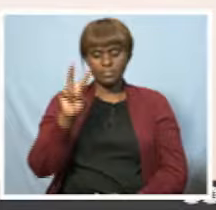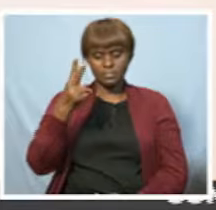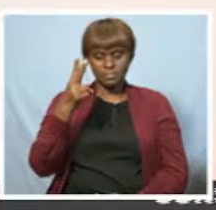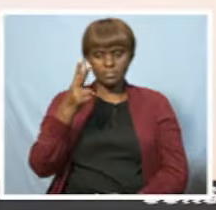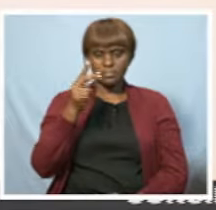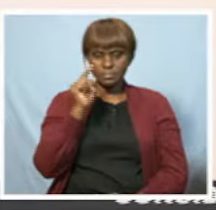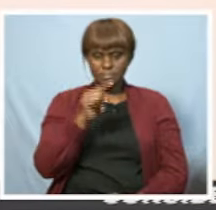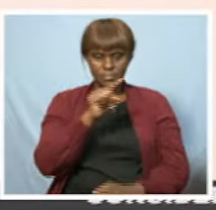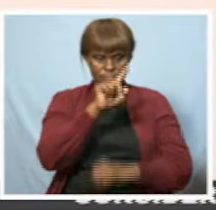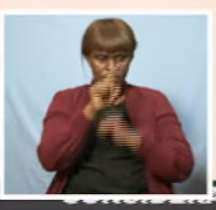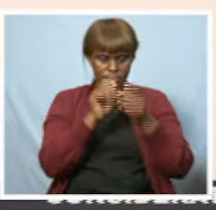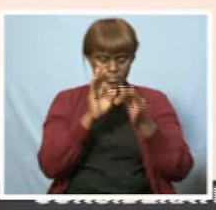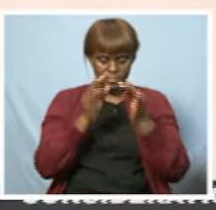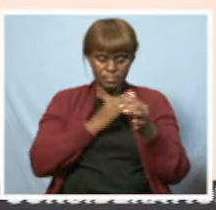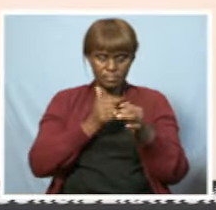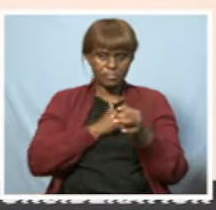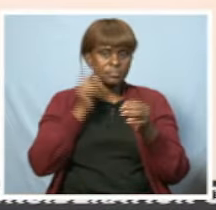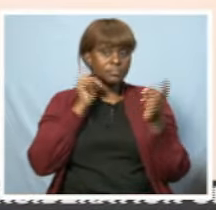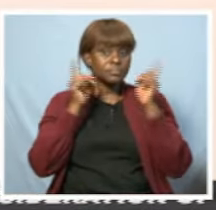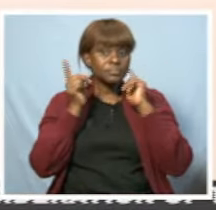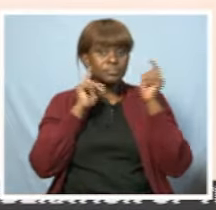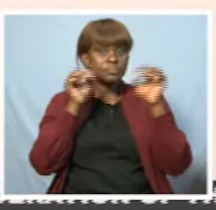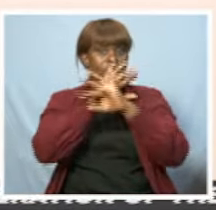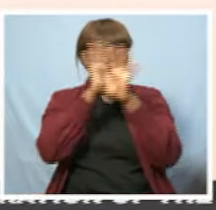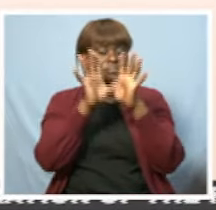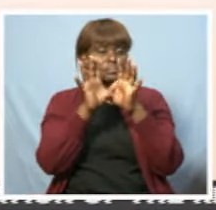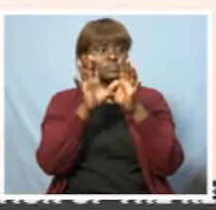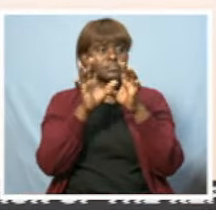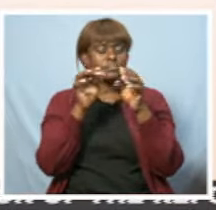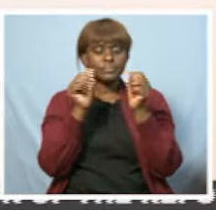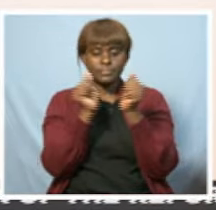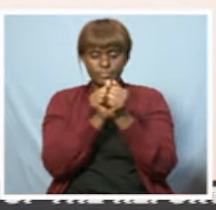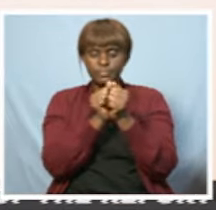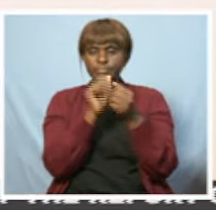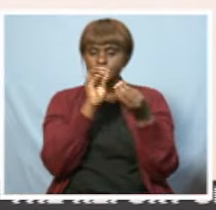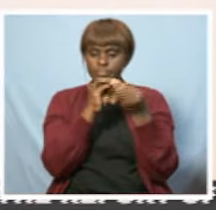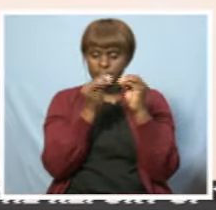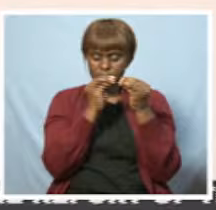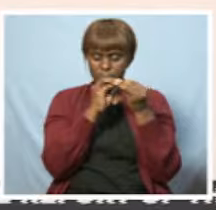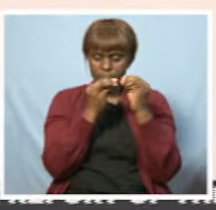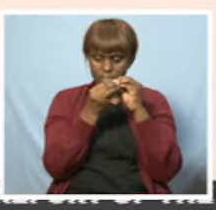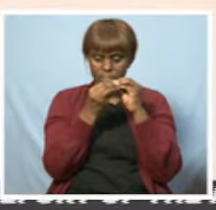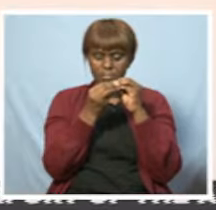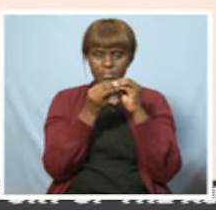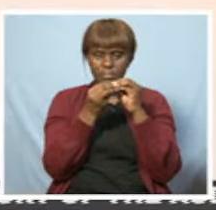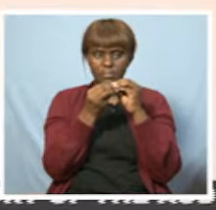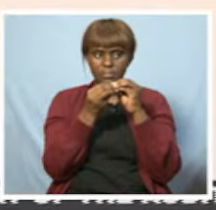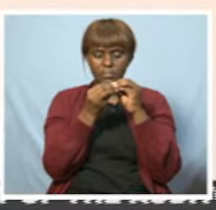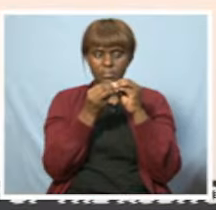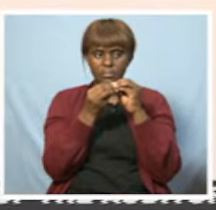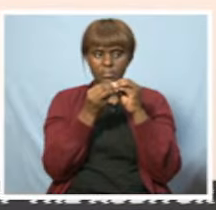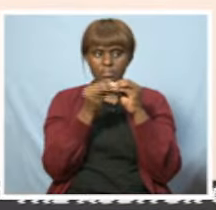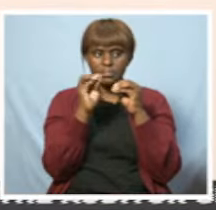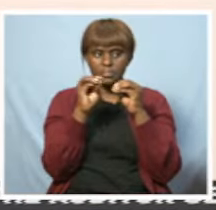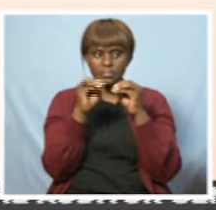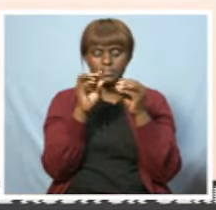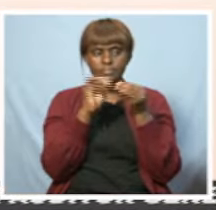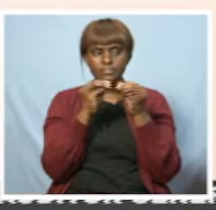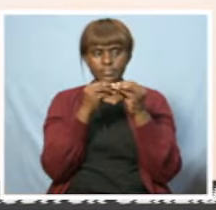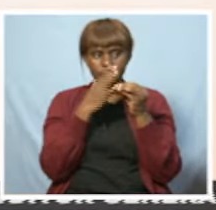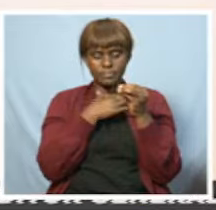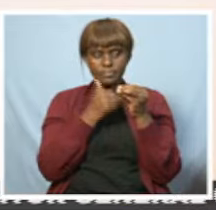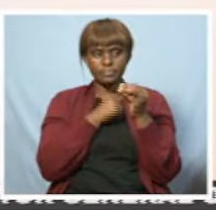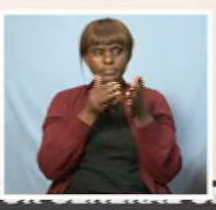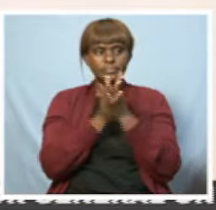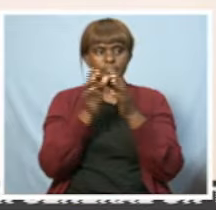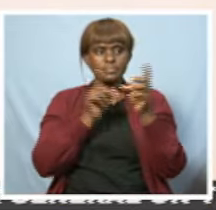question, Chair, if I got it correctly, it has to do with the amount, the figure. Yes. Yes. Yeah. I would like to ask Director